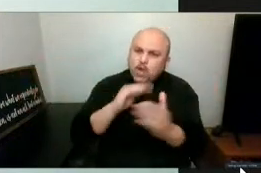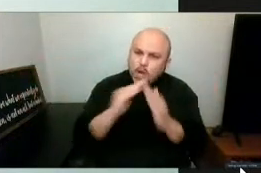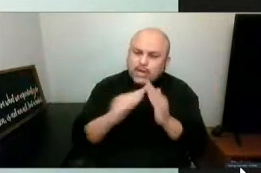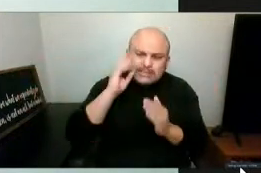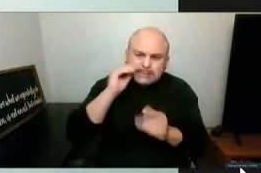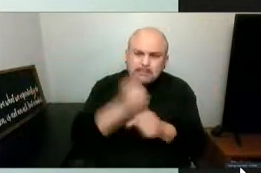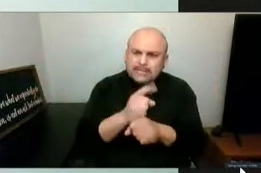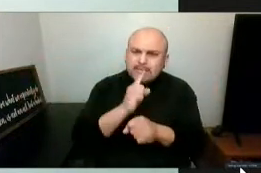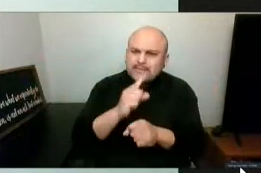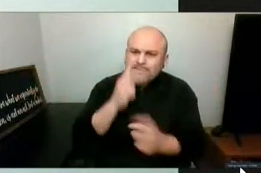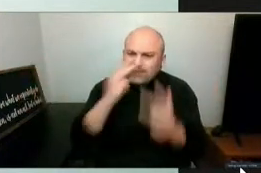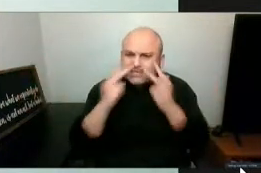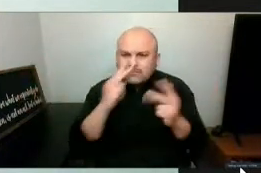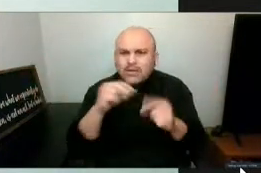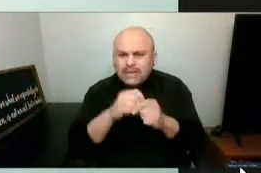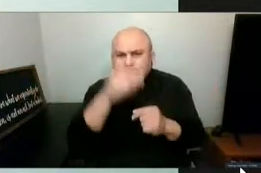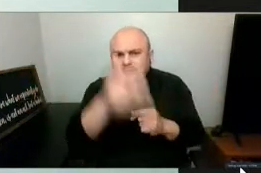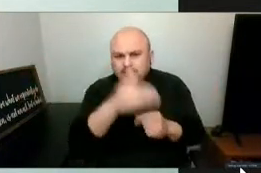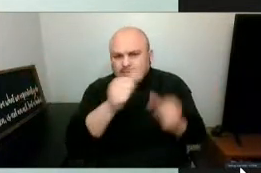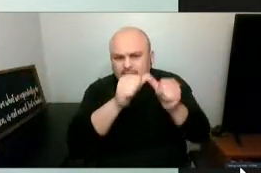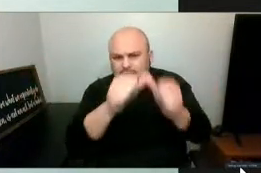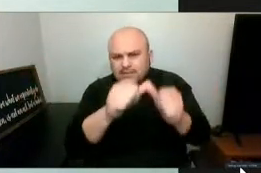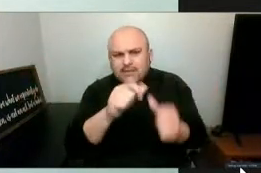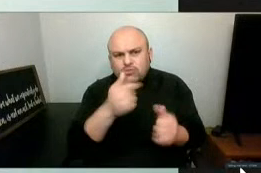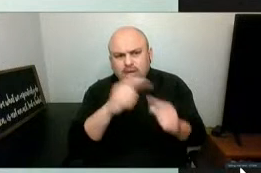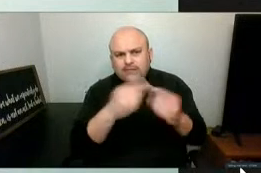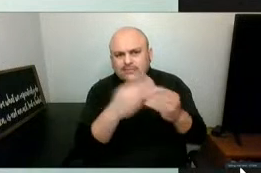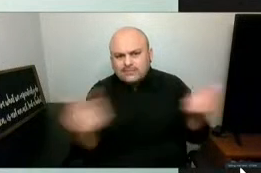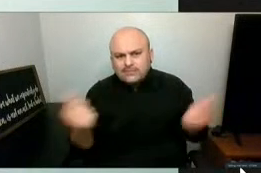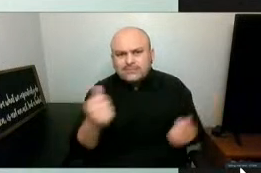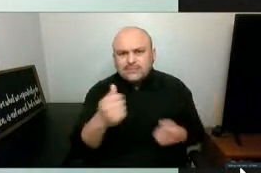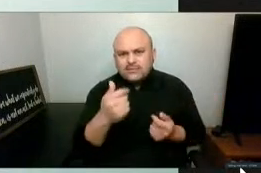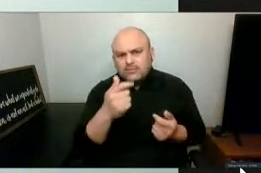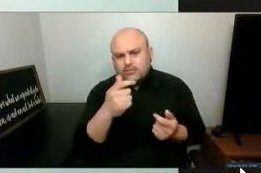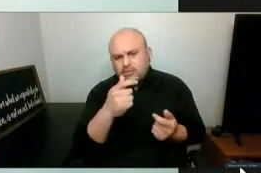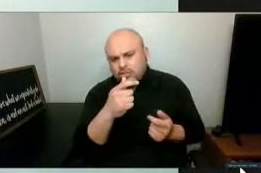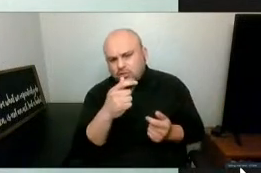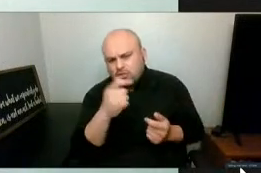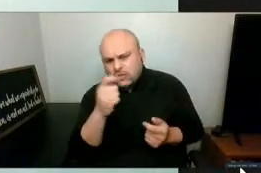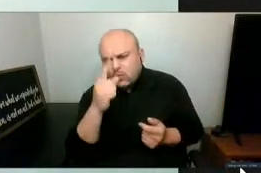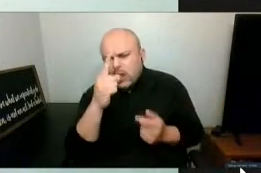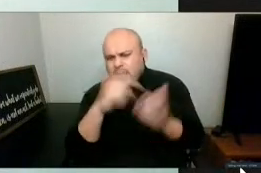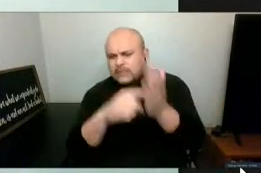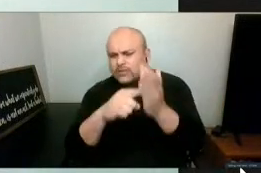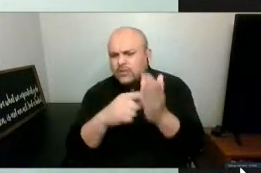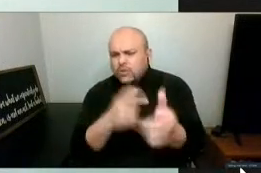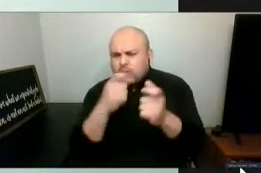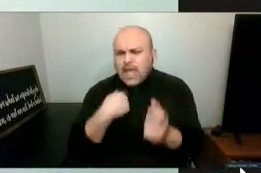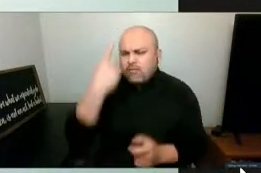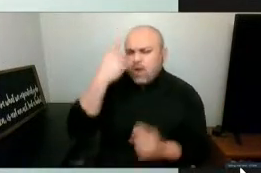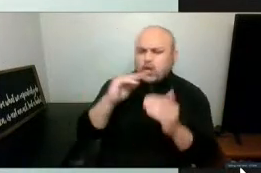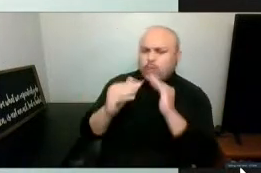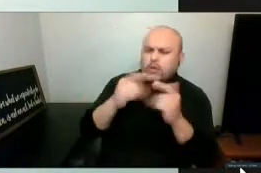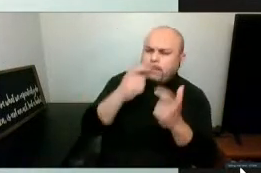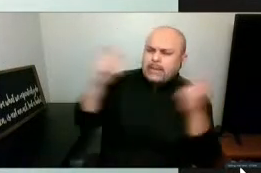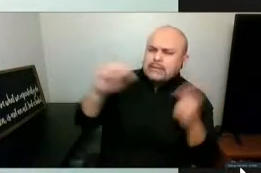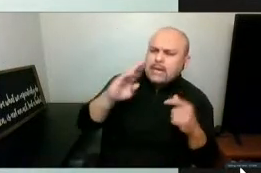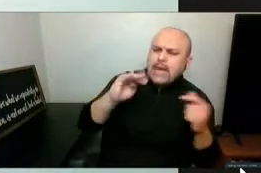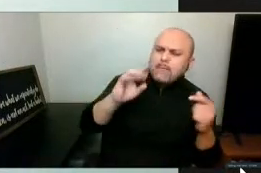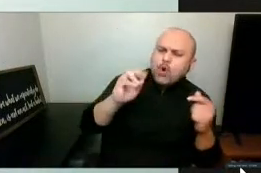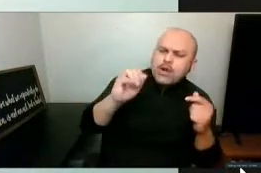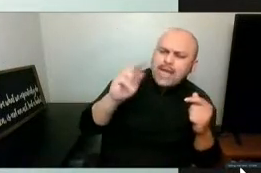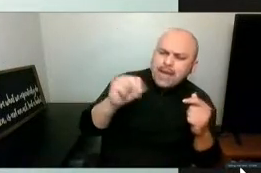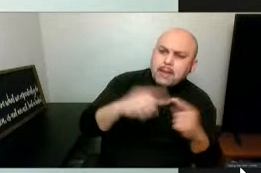ongoing structural discrimination. Quick example, in Connecticut, we have a large Cambodian American community, which many are survivors of the